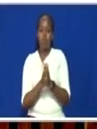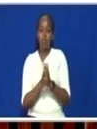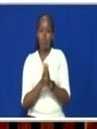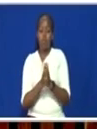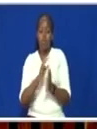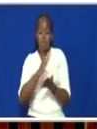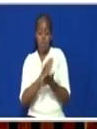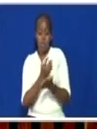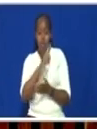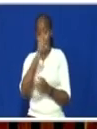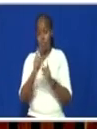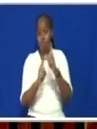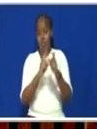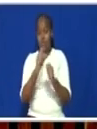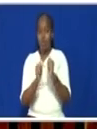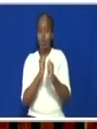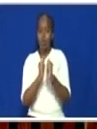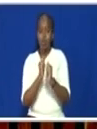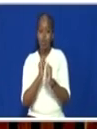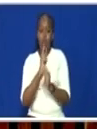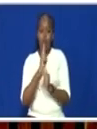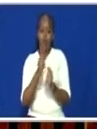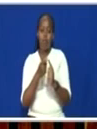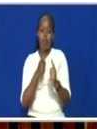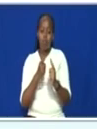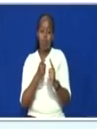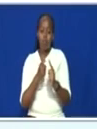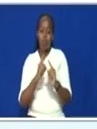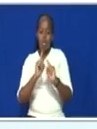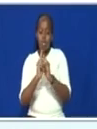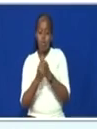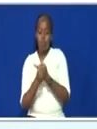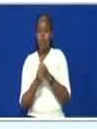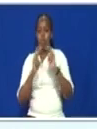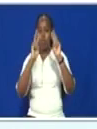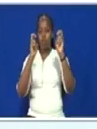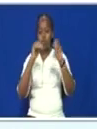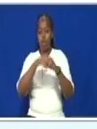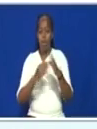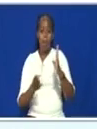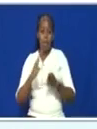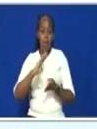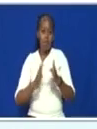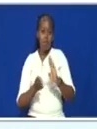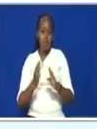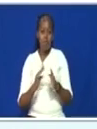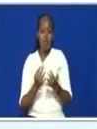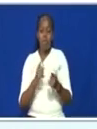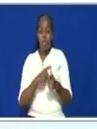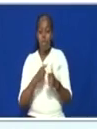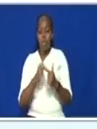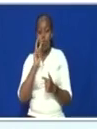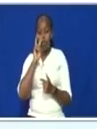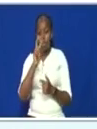structured questions which are from different topics in biology. And then we